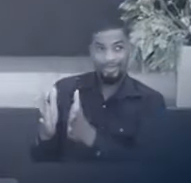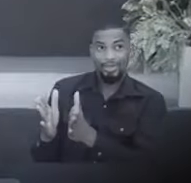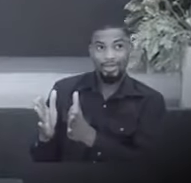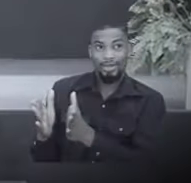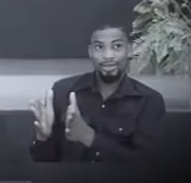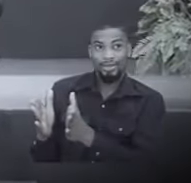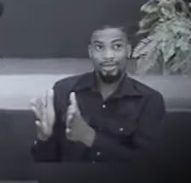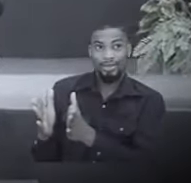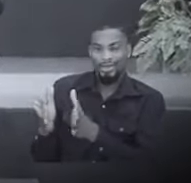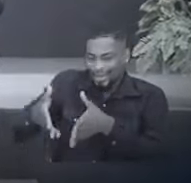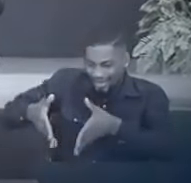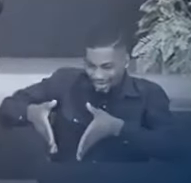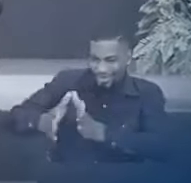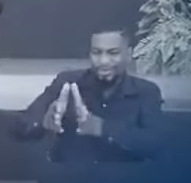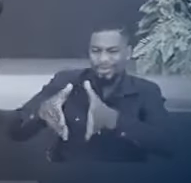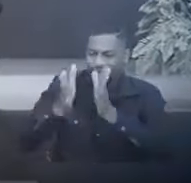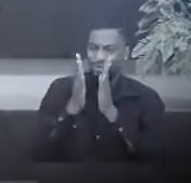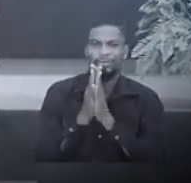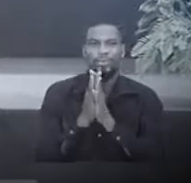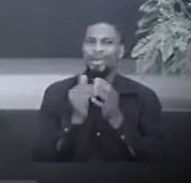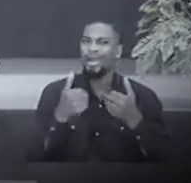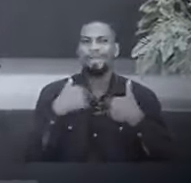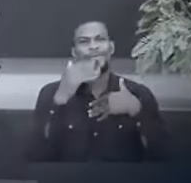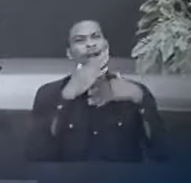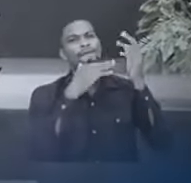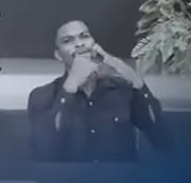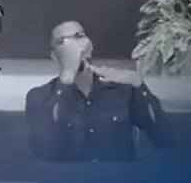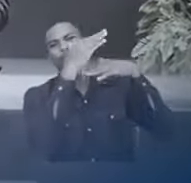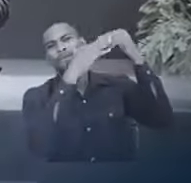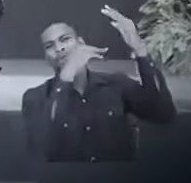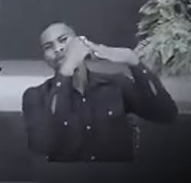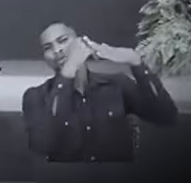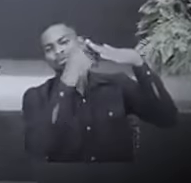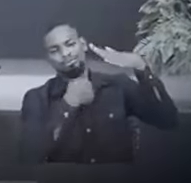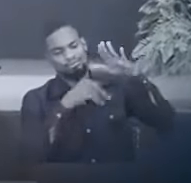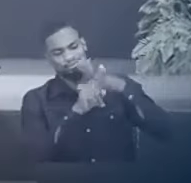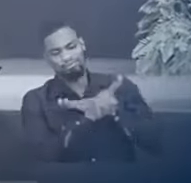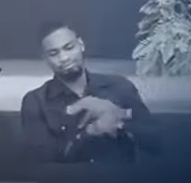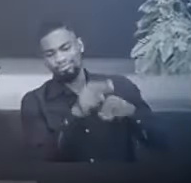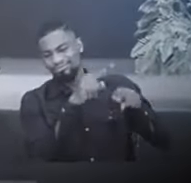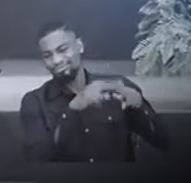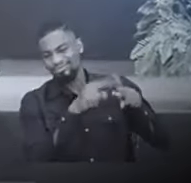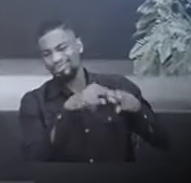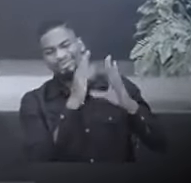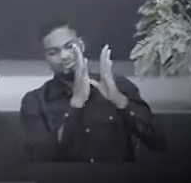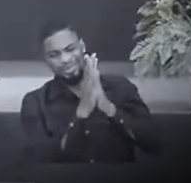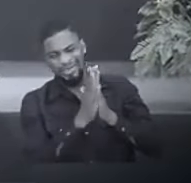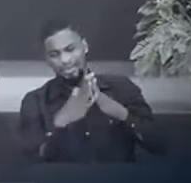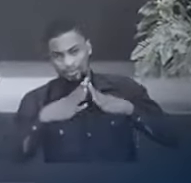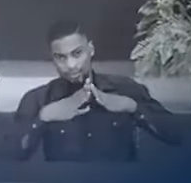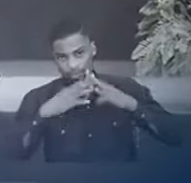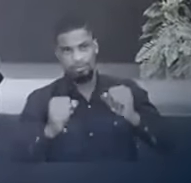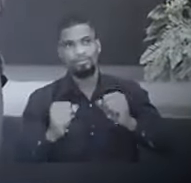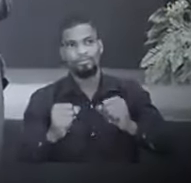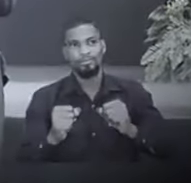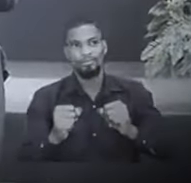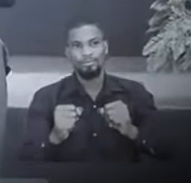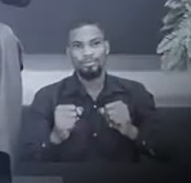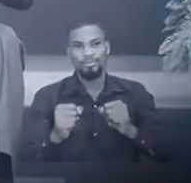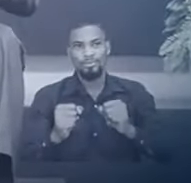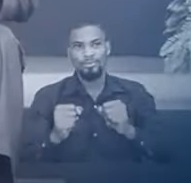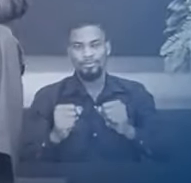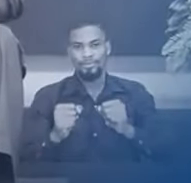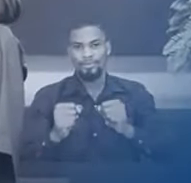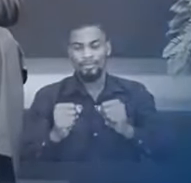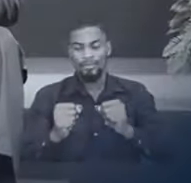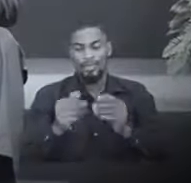you space to pray. Then they'll be sobbing. Some will be weeping because he just led you to go before your